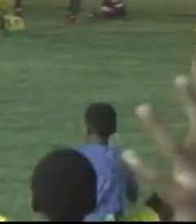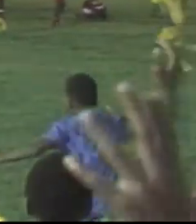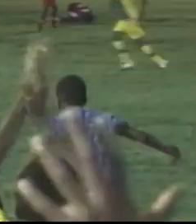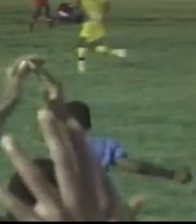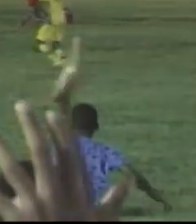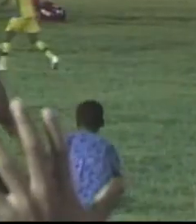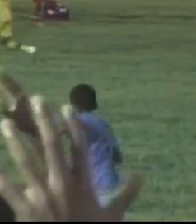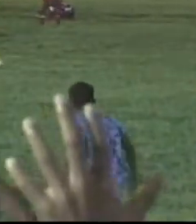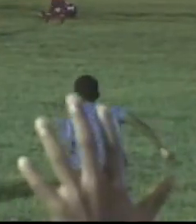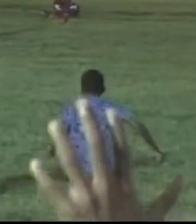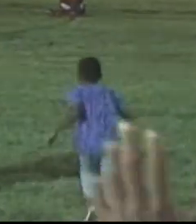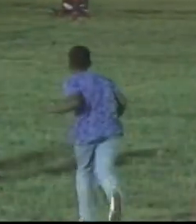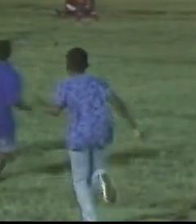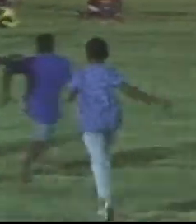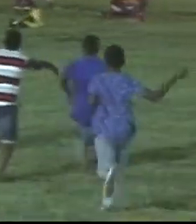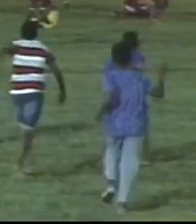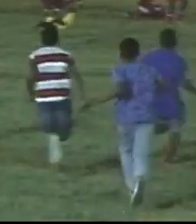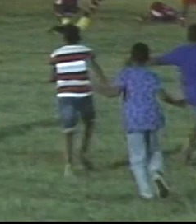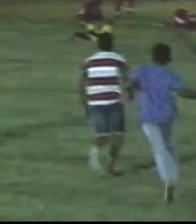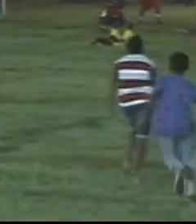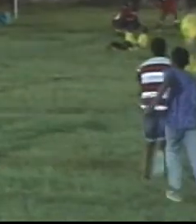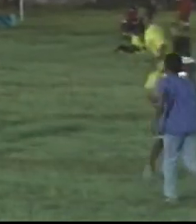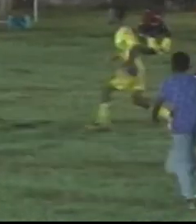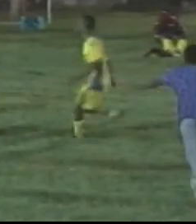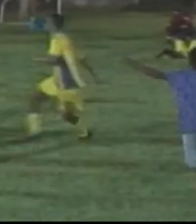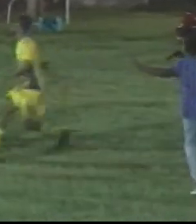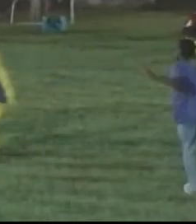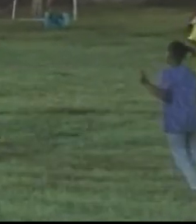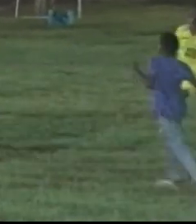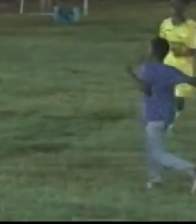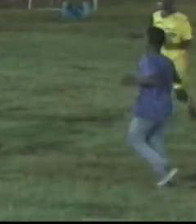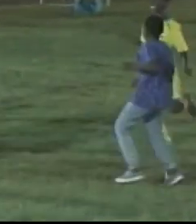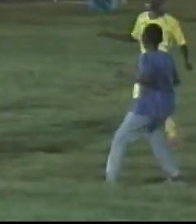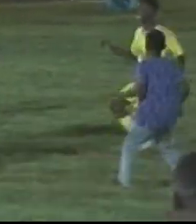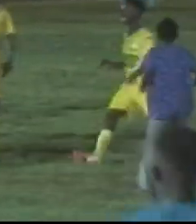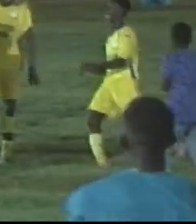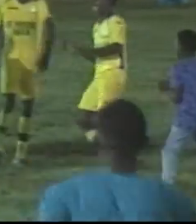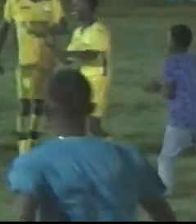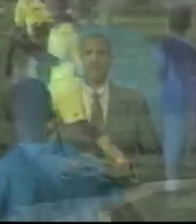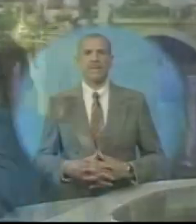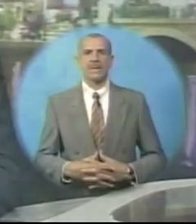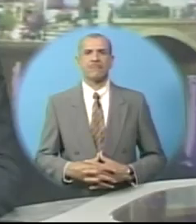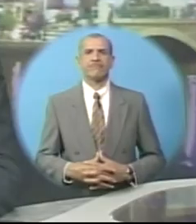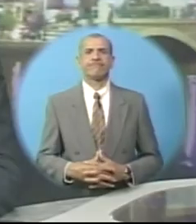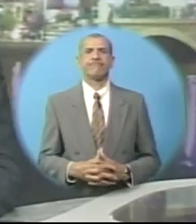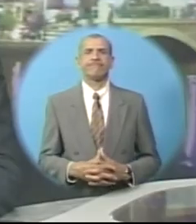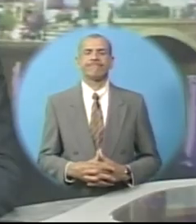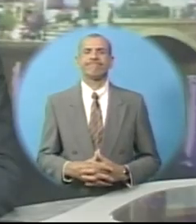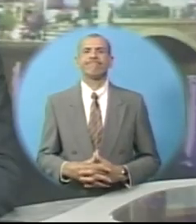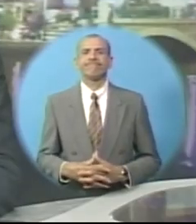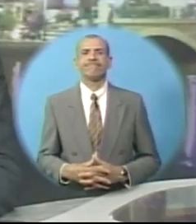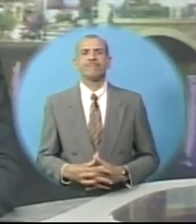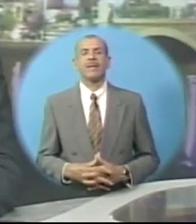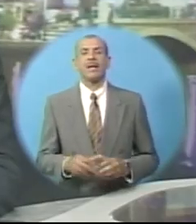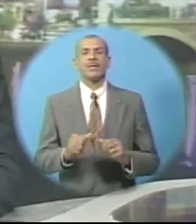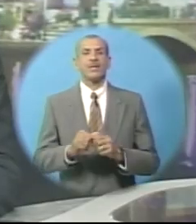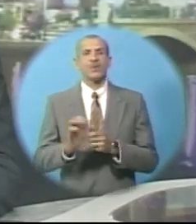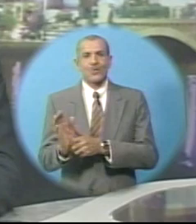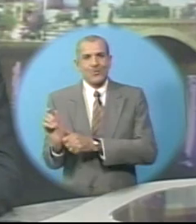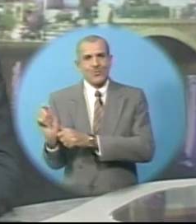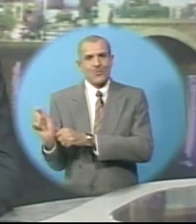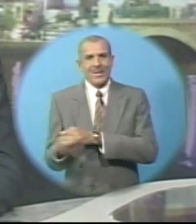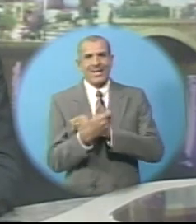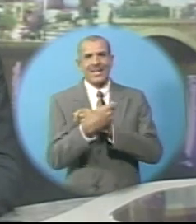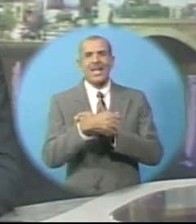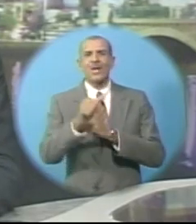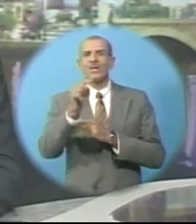East, and they're heading to the quarterfinals. Anne-Marie Burt, CBC Sports. On to cricket news.